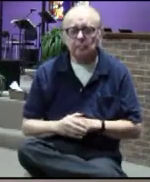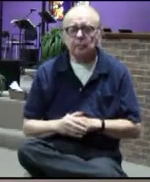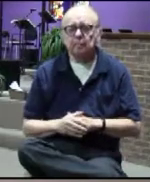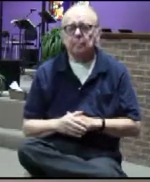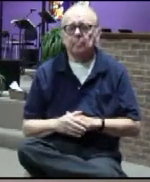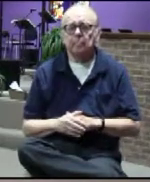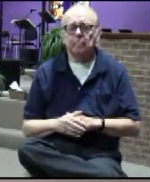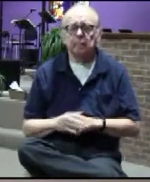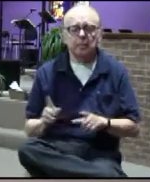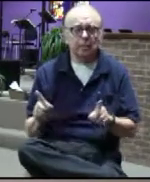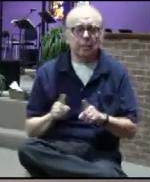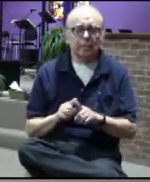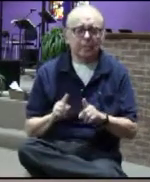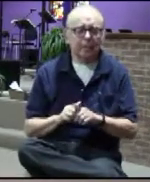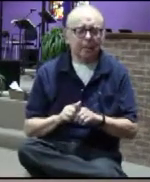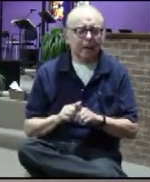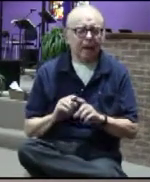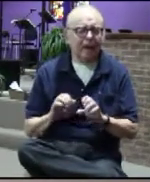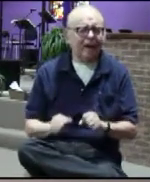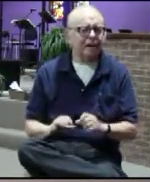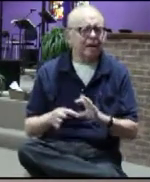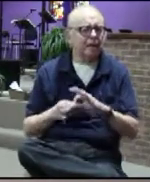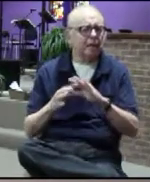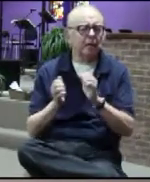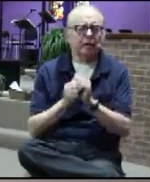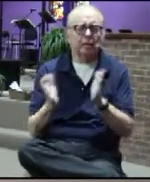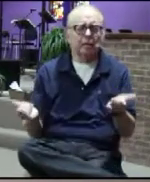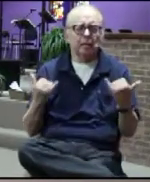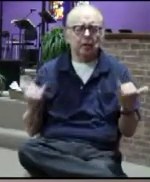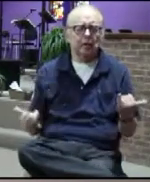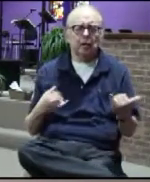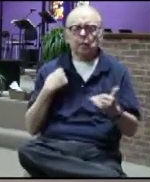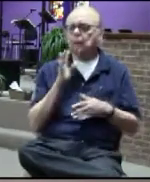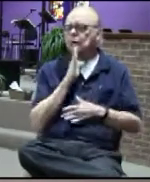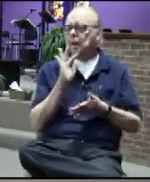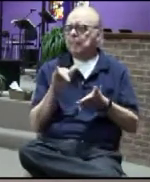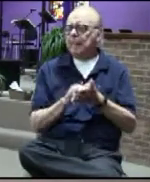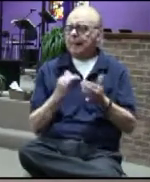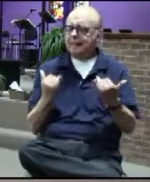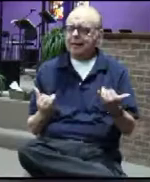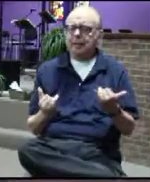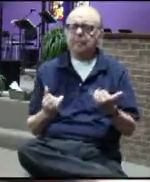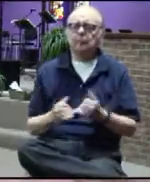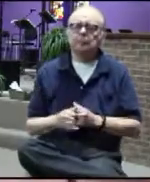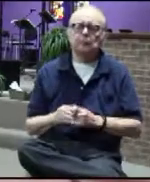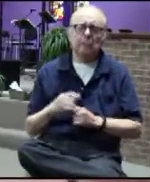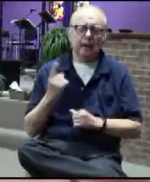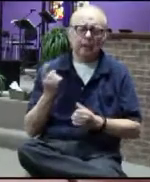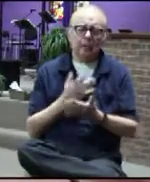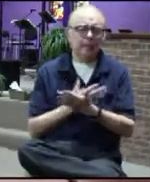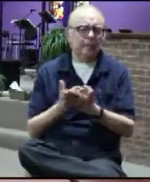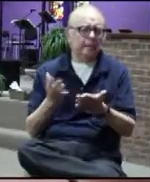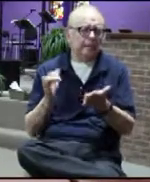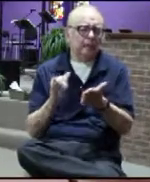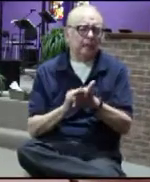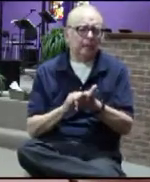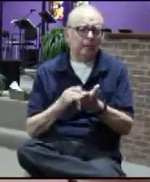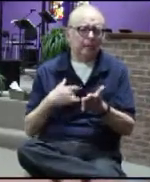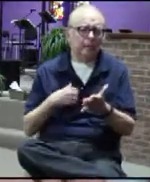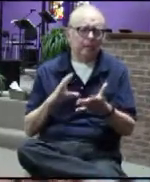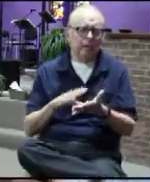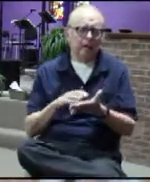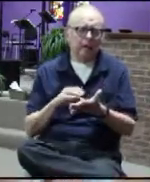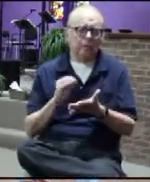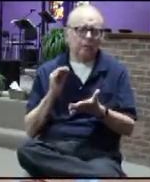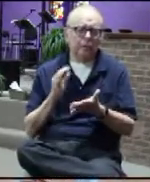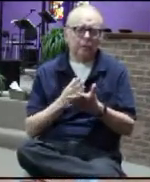And it's like, how do I relate to that? So today we're going to talk about that, okay? Because one of the things that I have found so